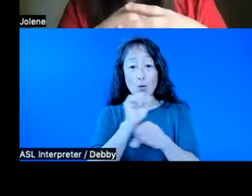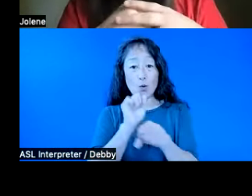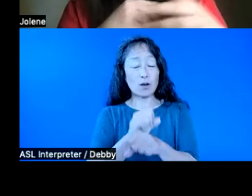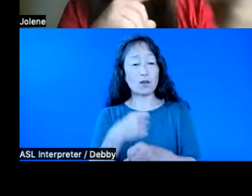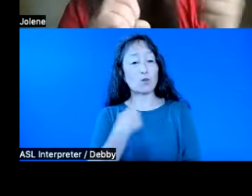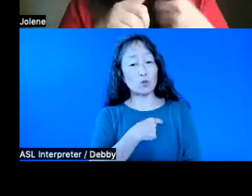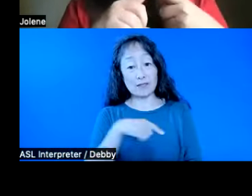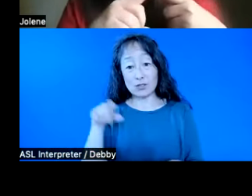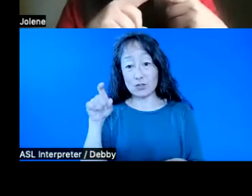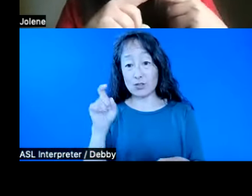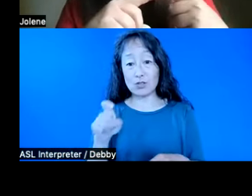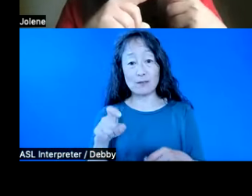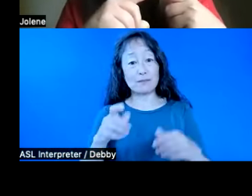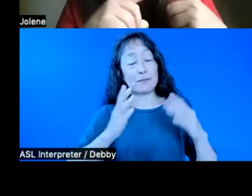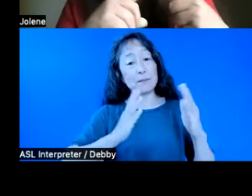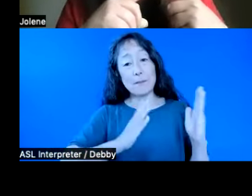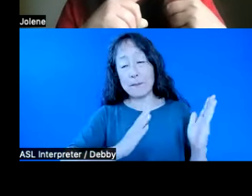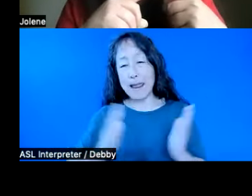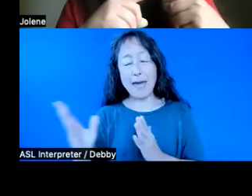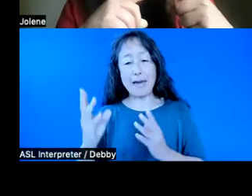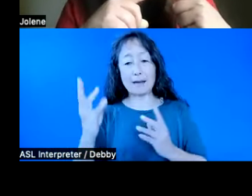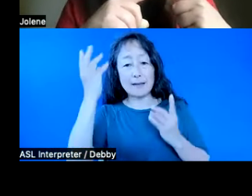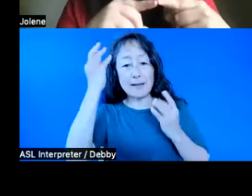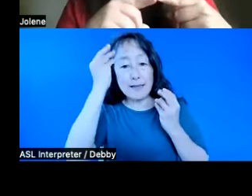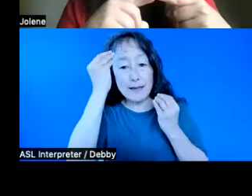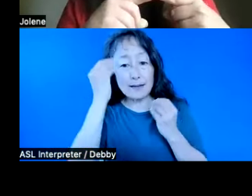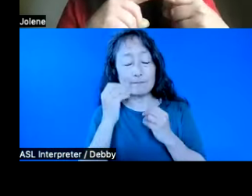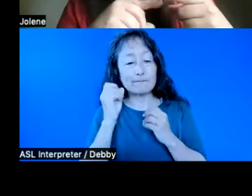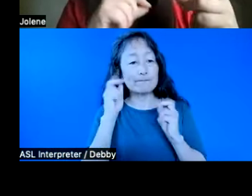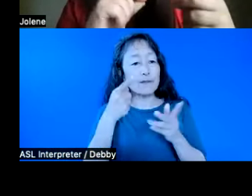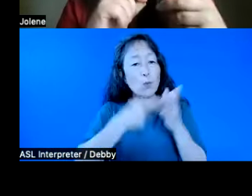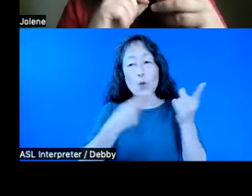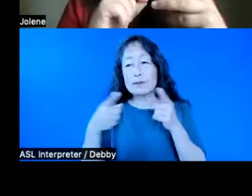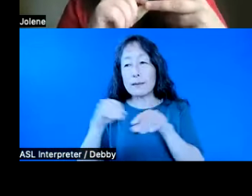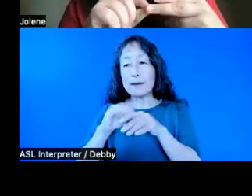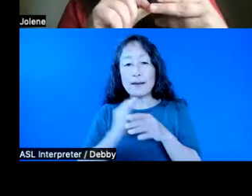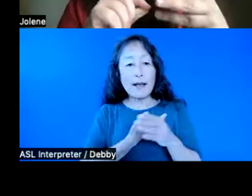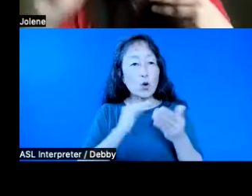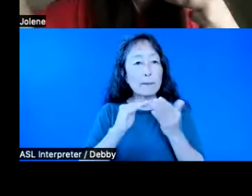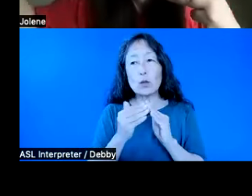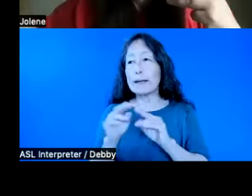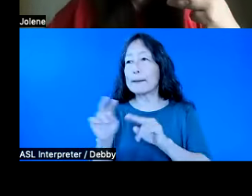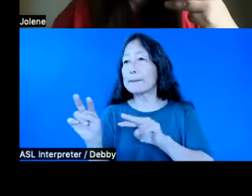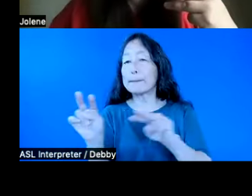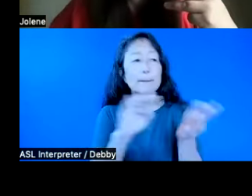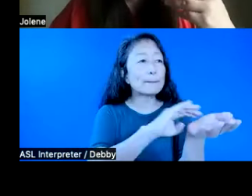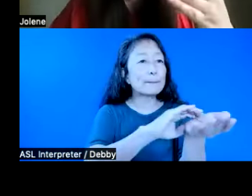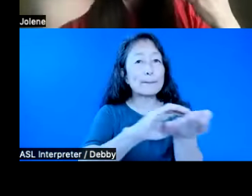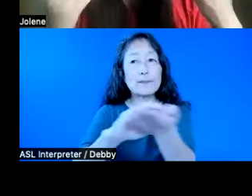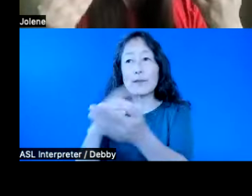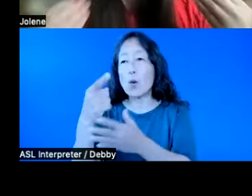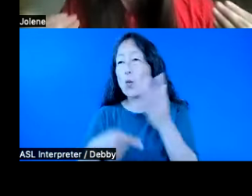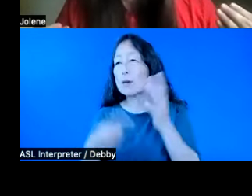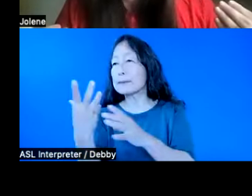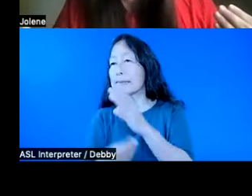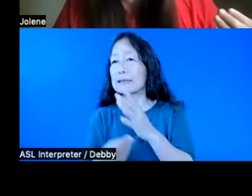where, you know, we plan, we really think about, hey, what's happening within our community? What is missing? What do we want to see? And so you